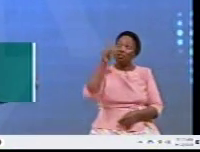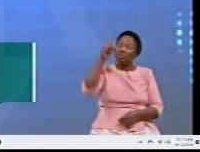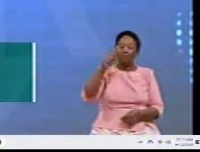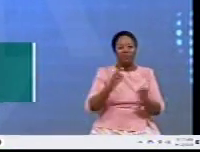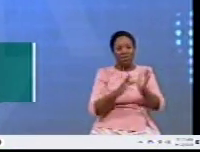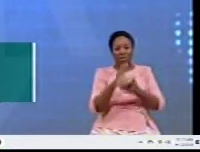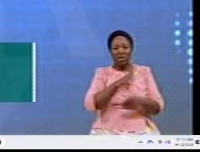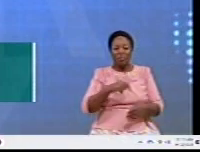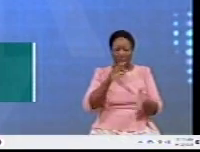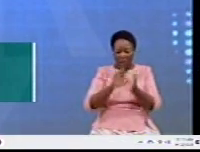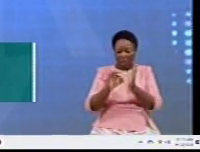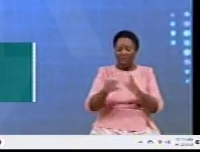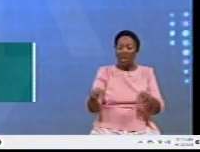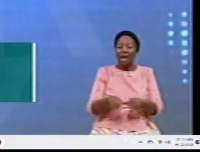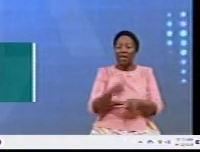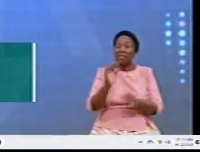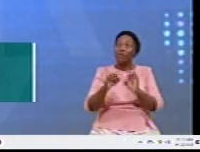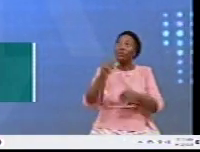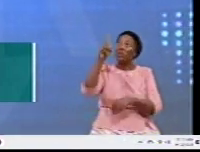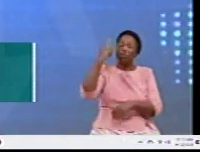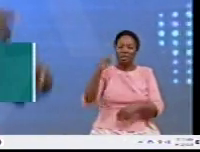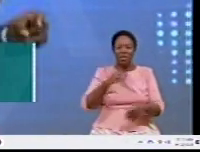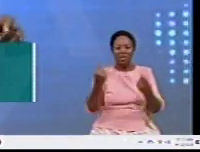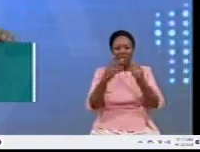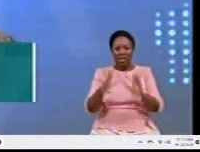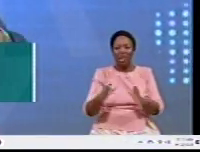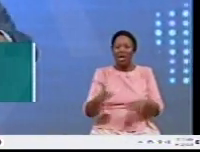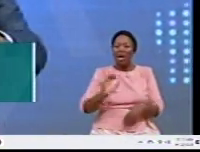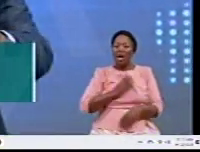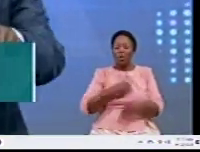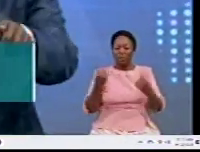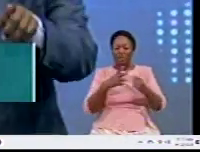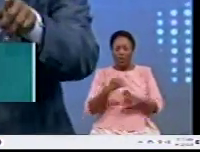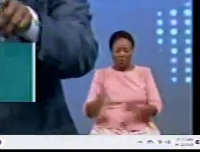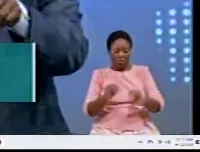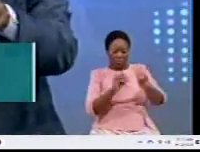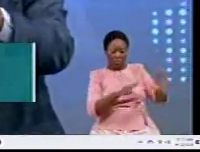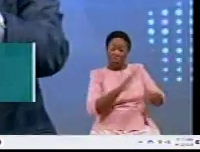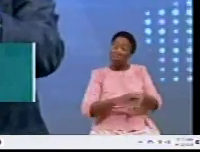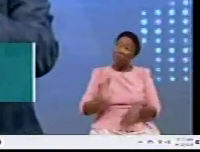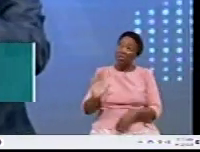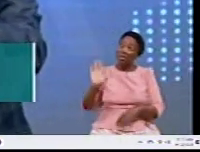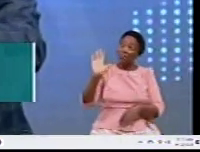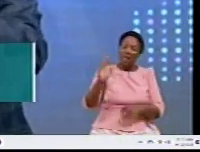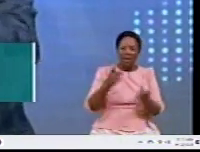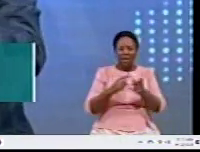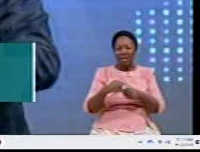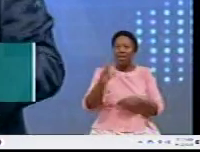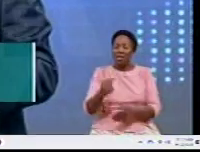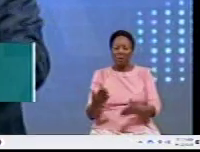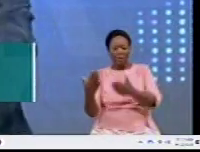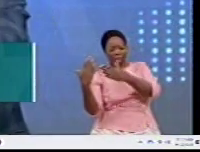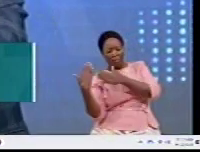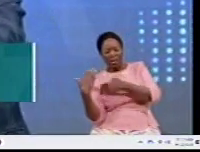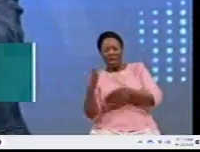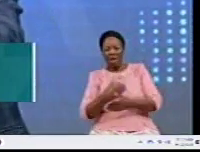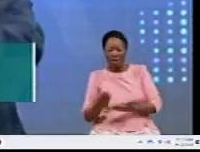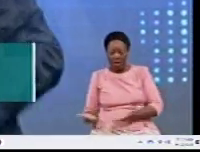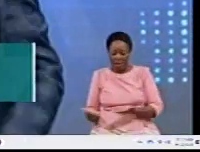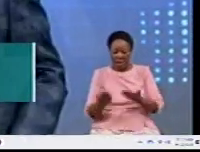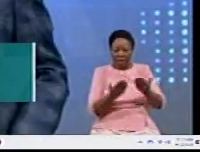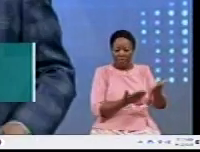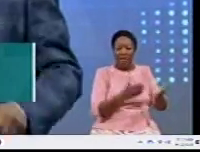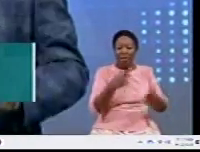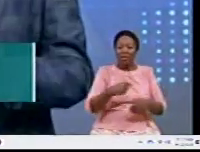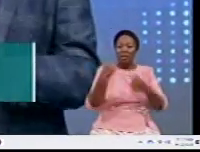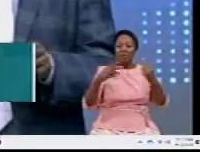was a sinner. Our sin laid upon him, and he bare the sin of many. Look